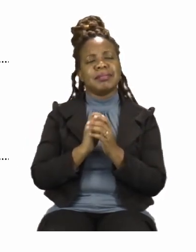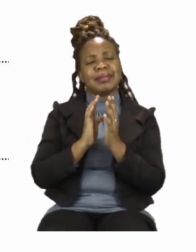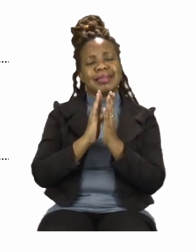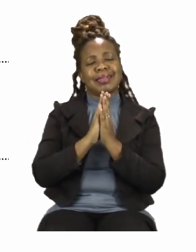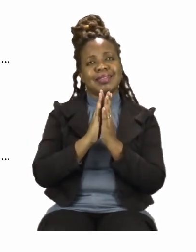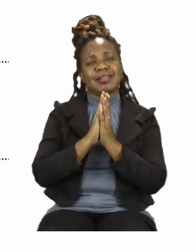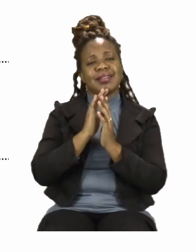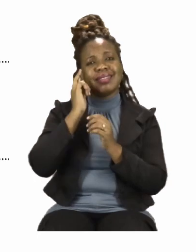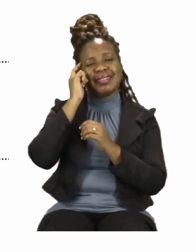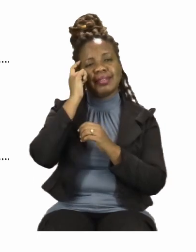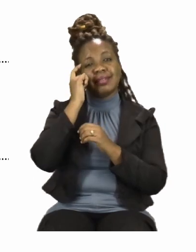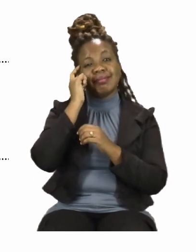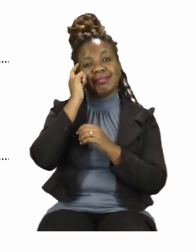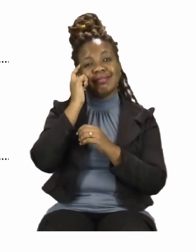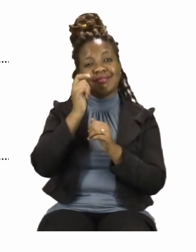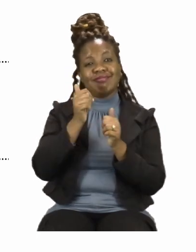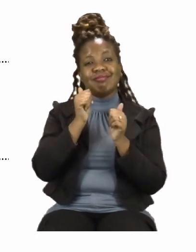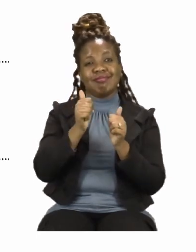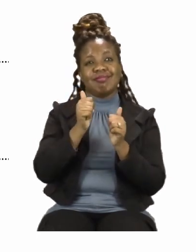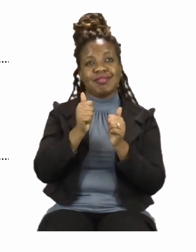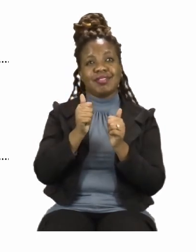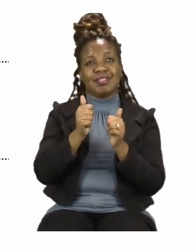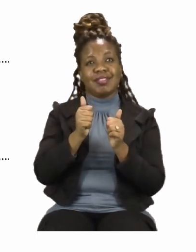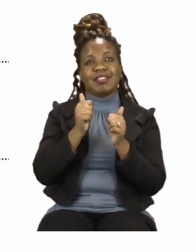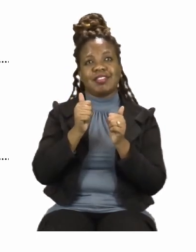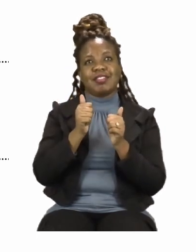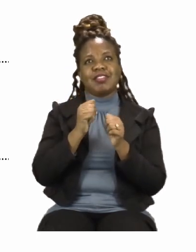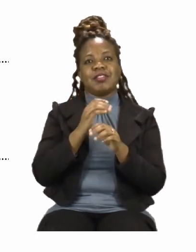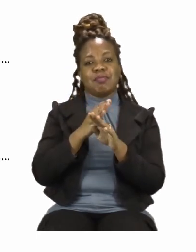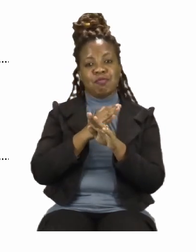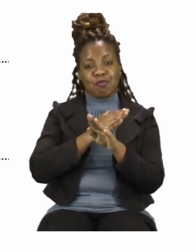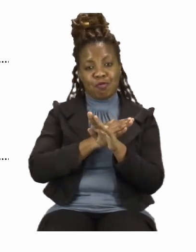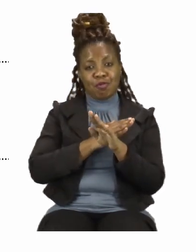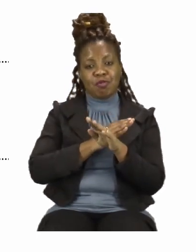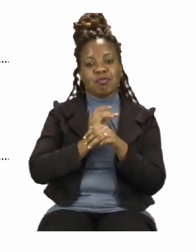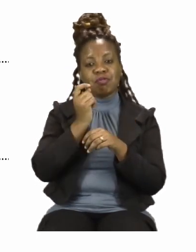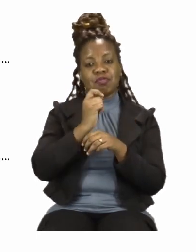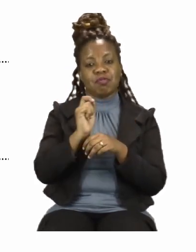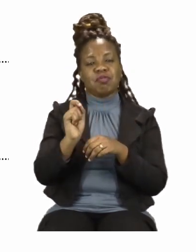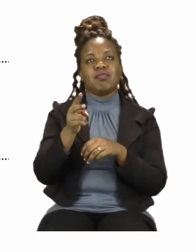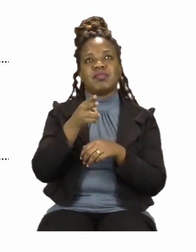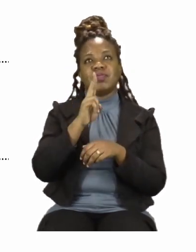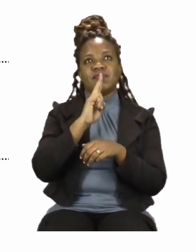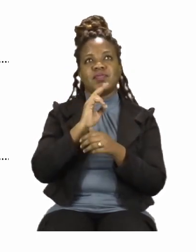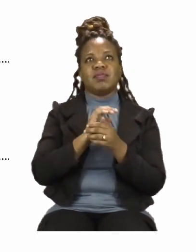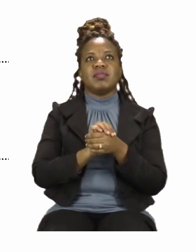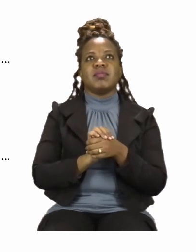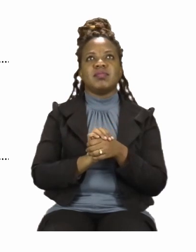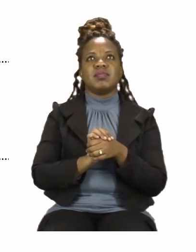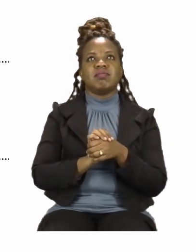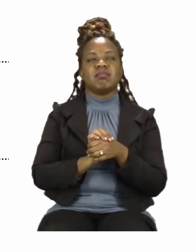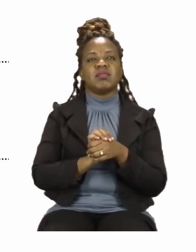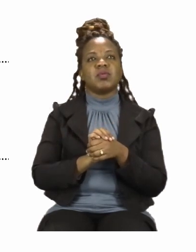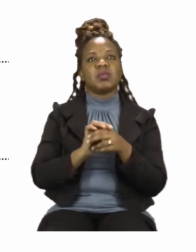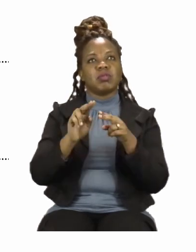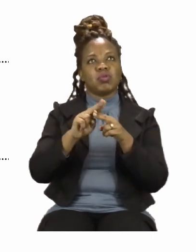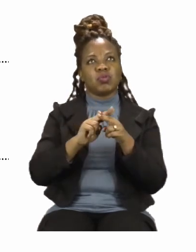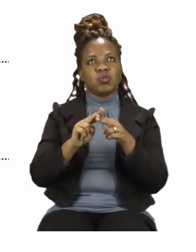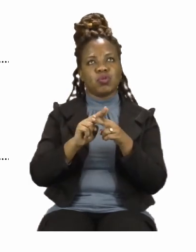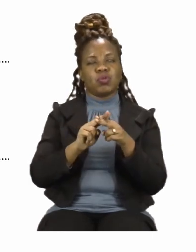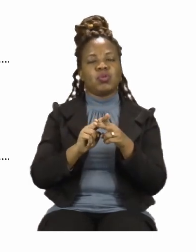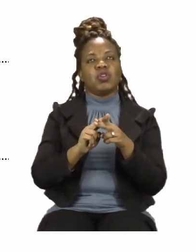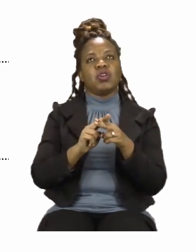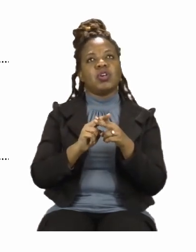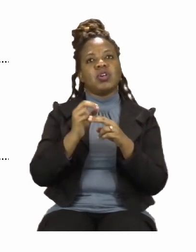answers. To help us today, we are going to use the counting on method, which means we